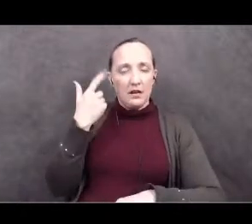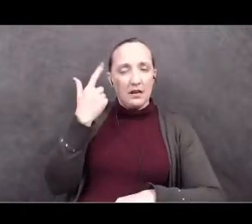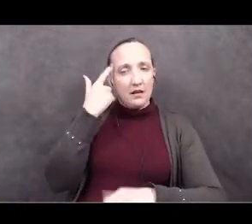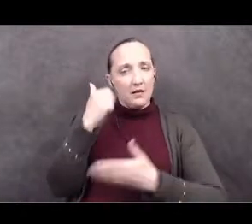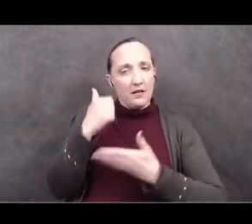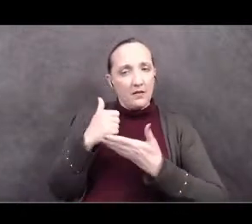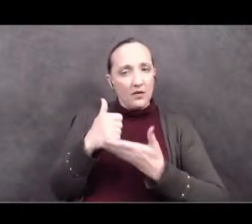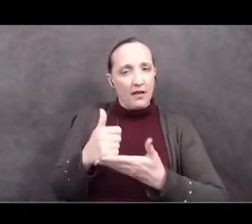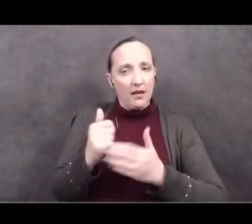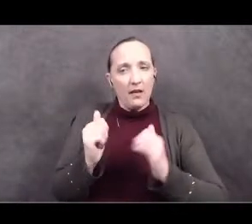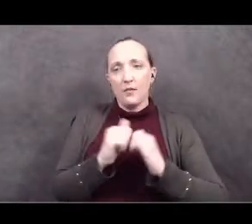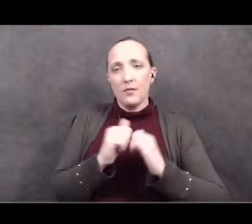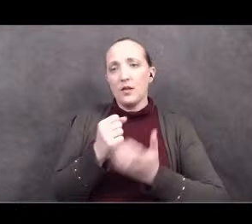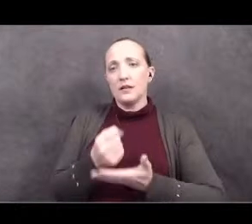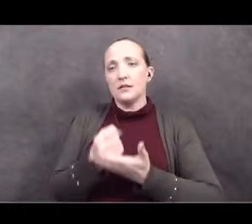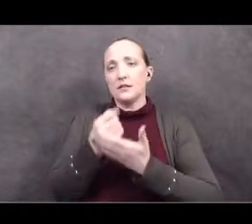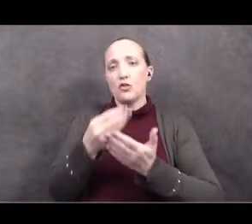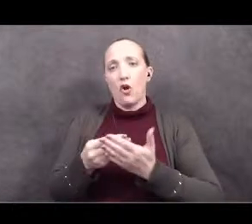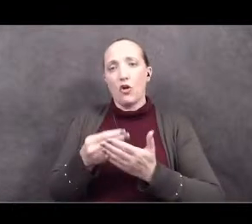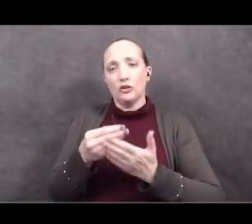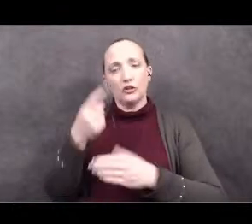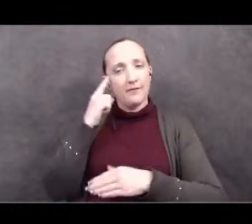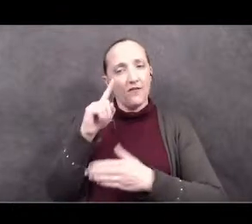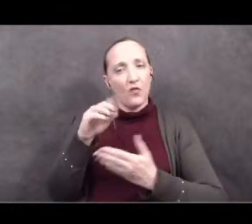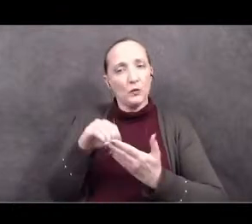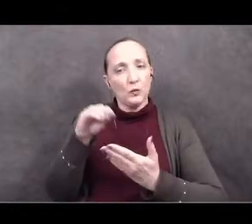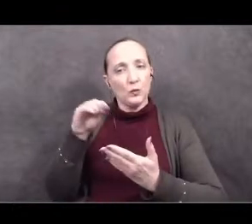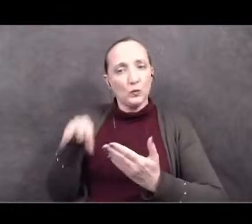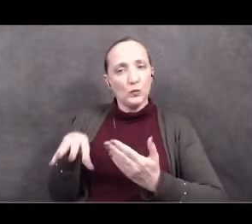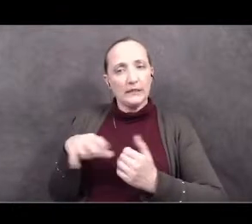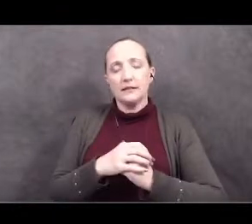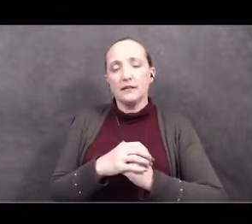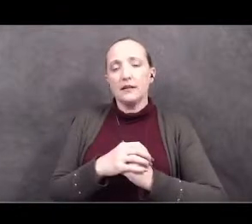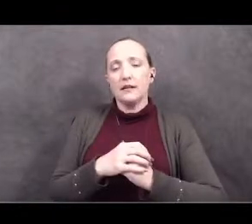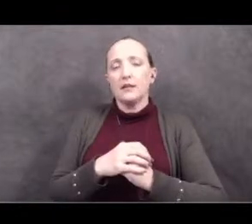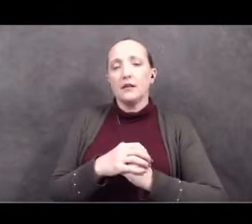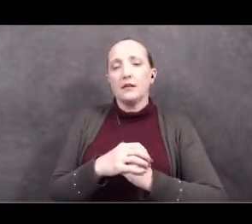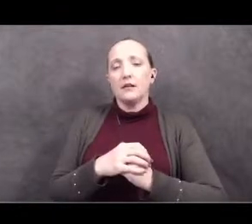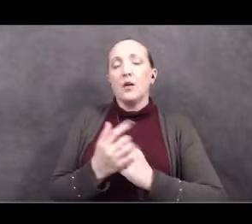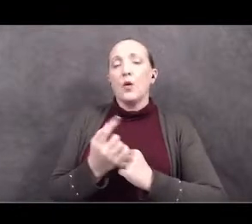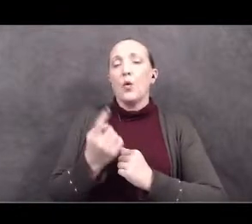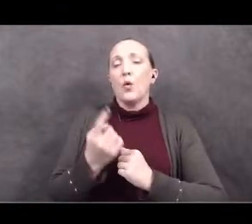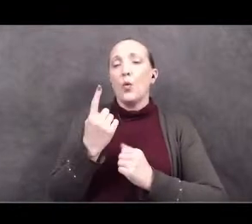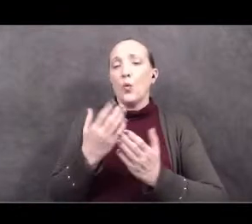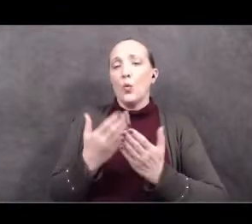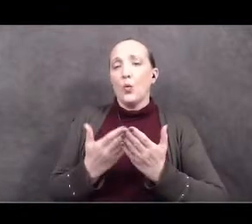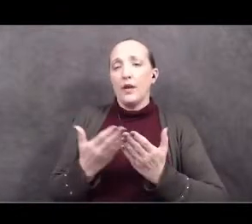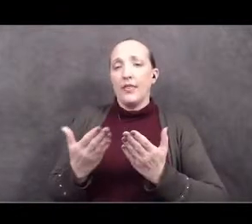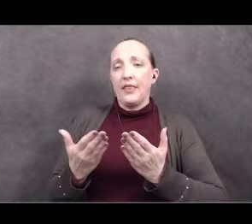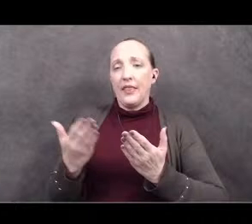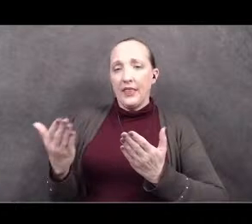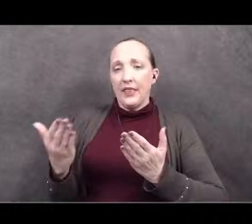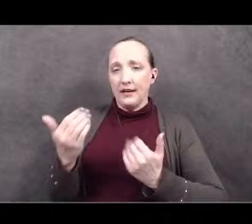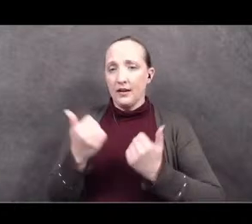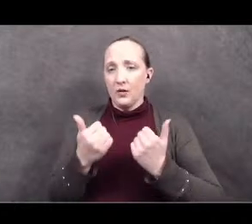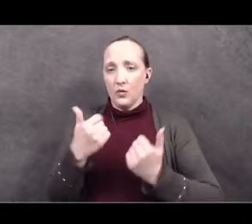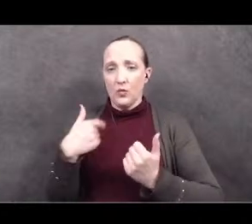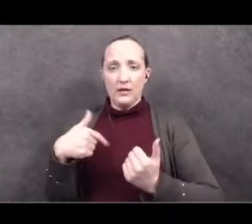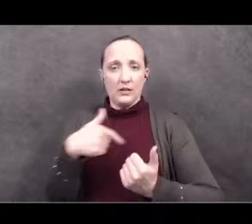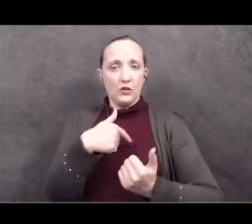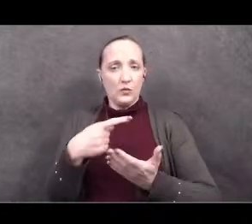with uh scholarships for students and one of the things that uh was was